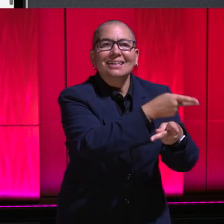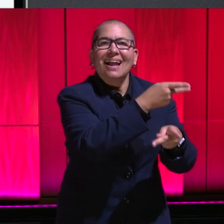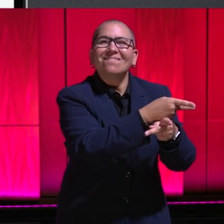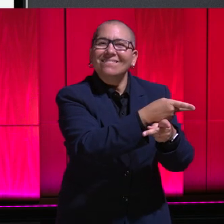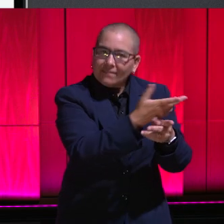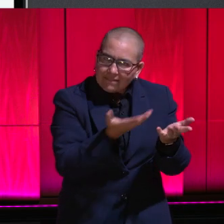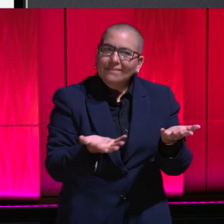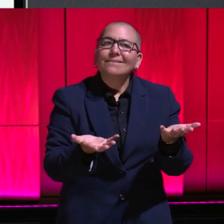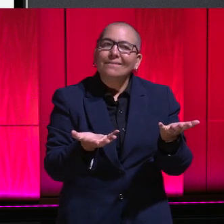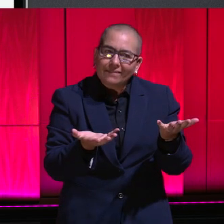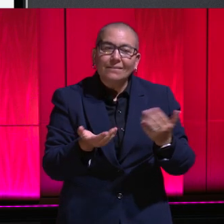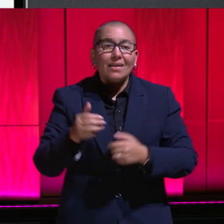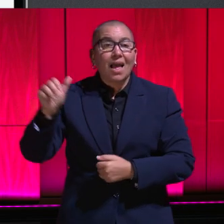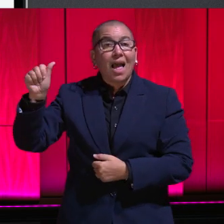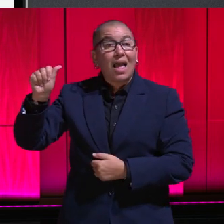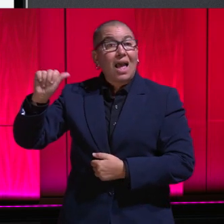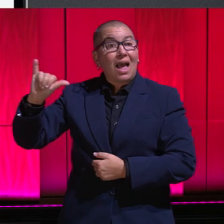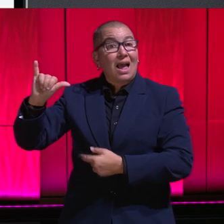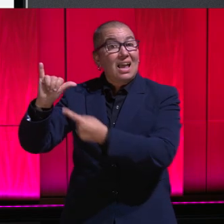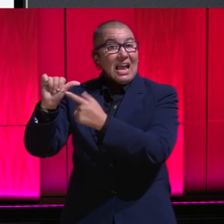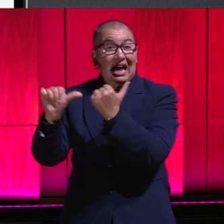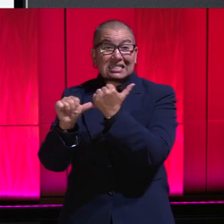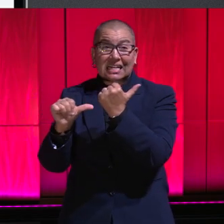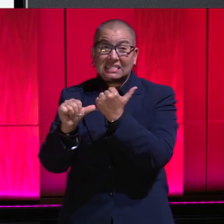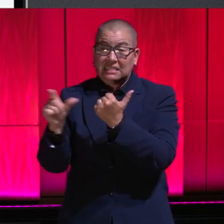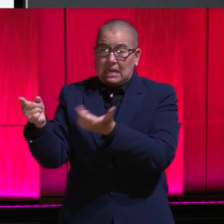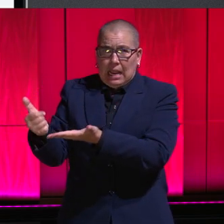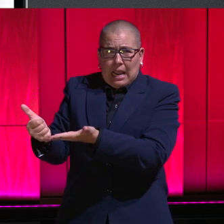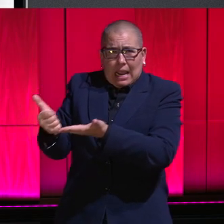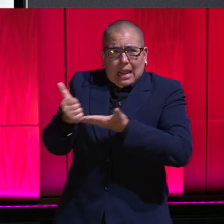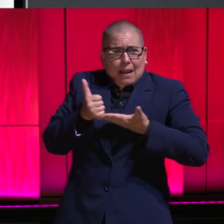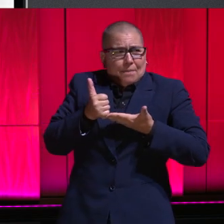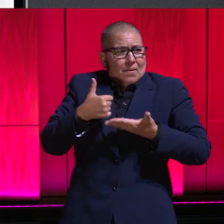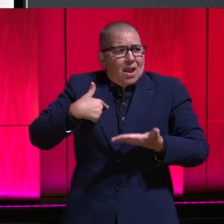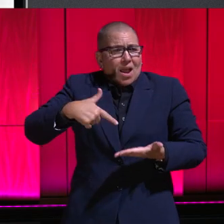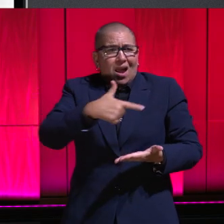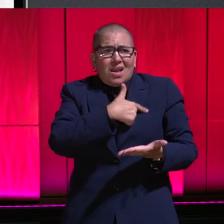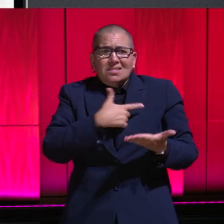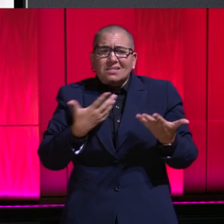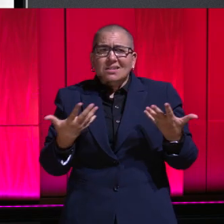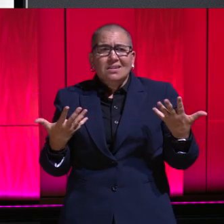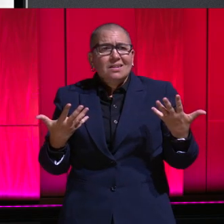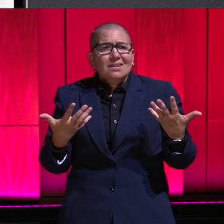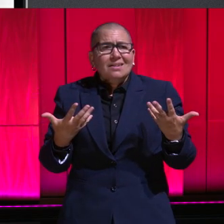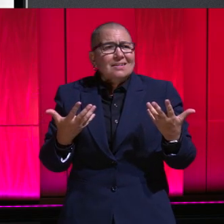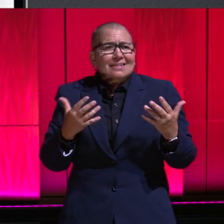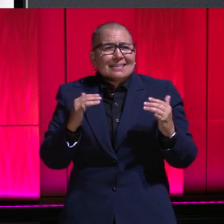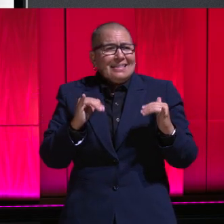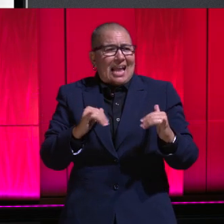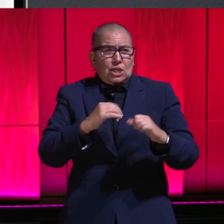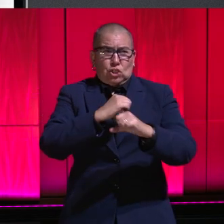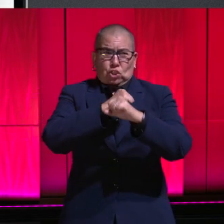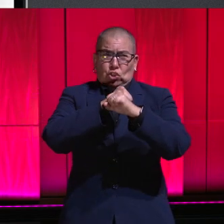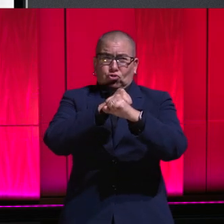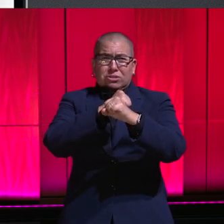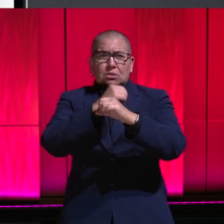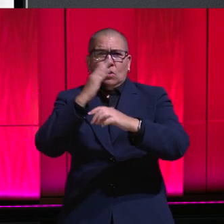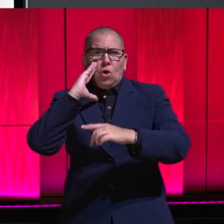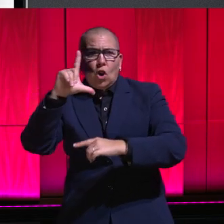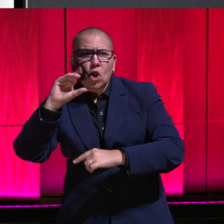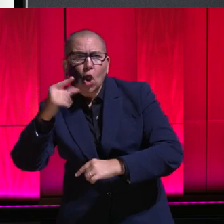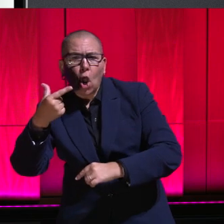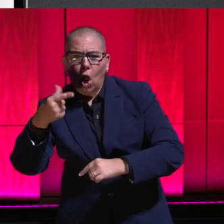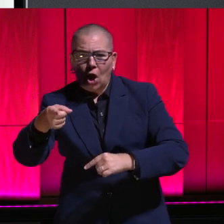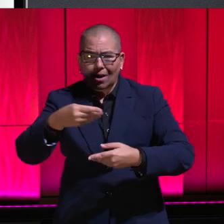AI assistant can help you decode security logs. It can help you decode security logs. It can help